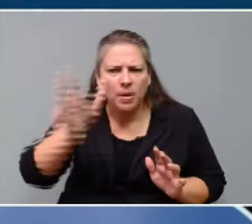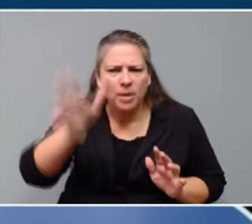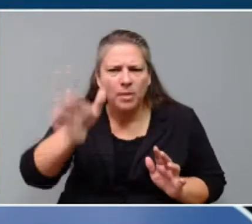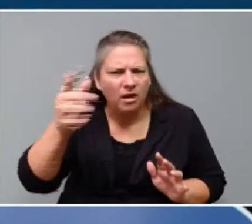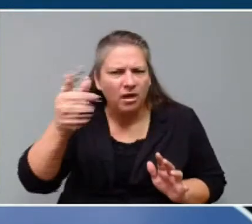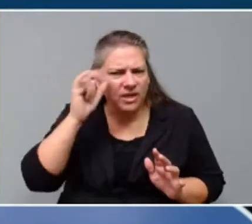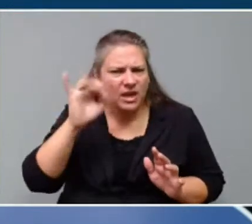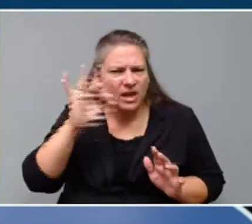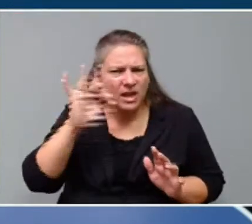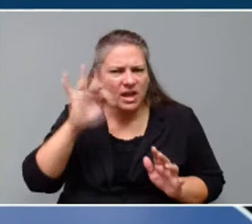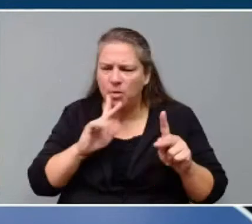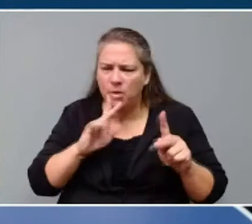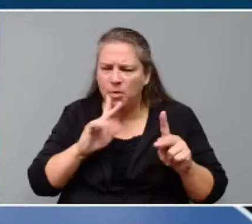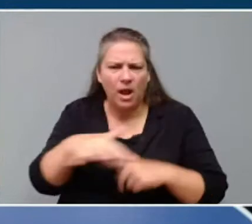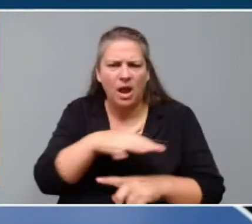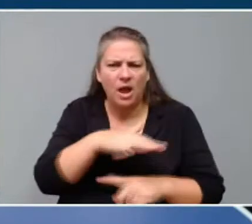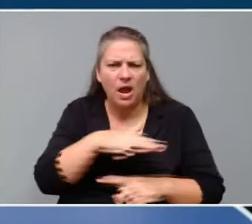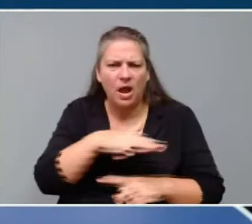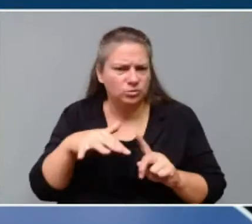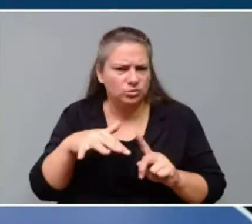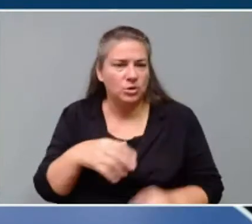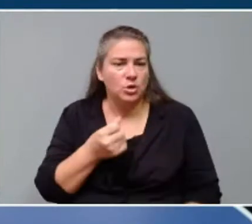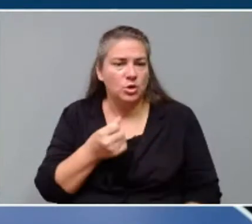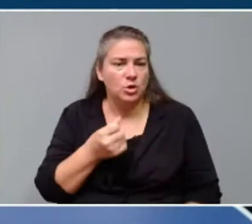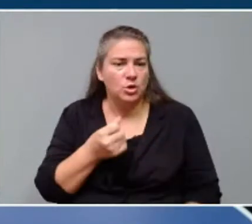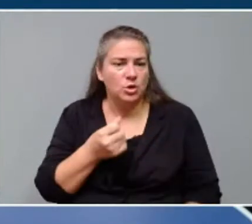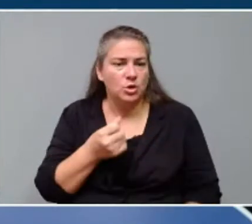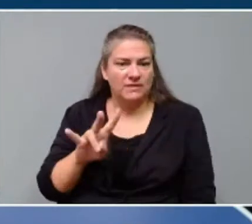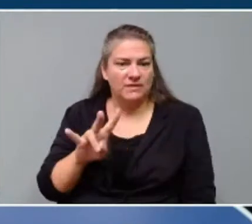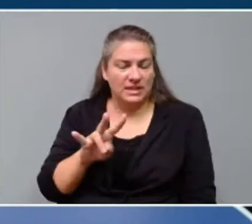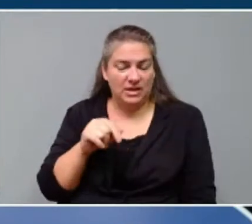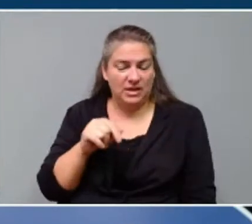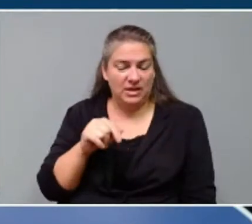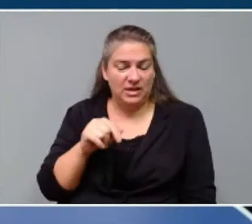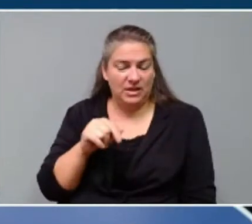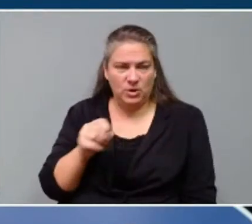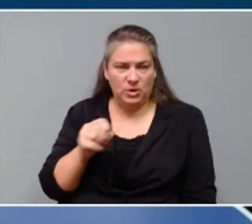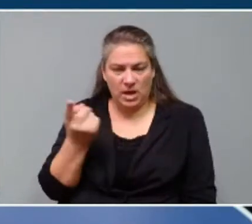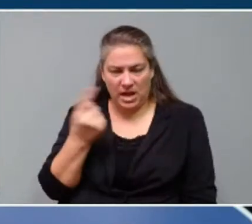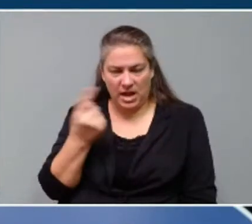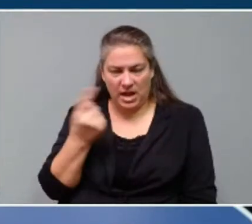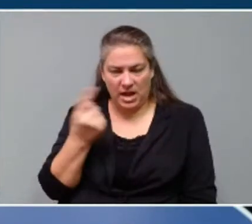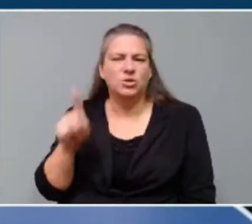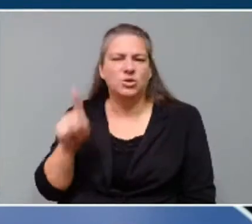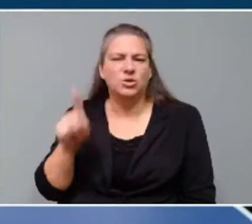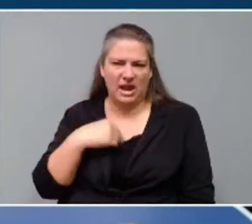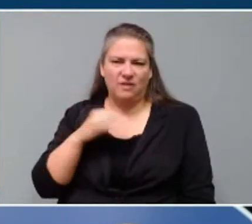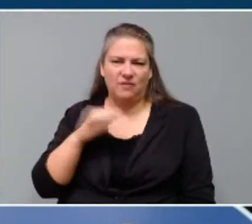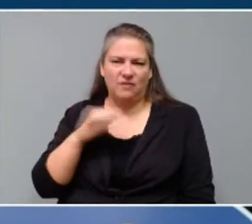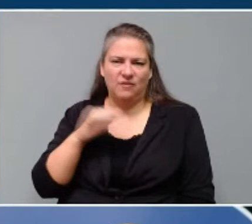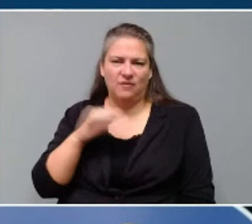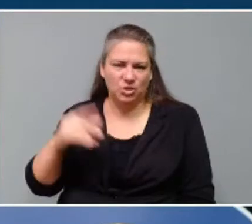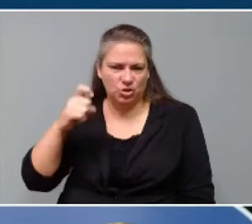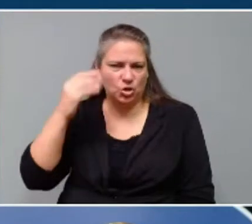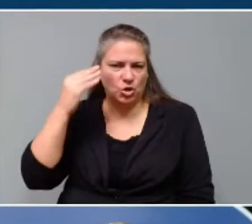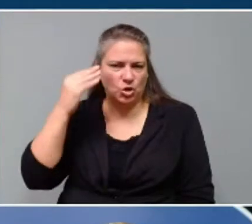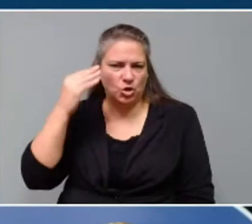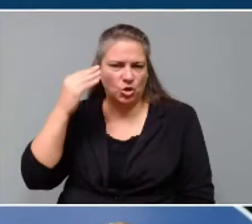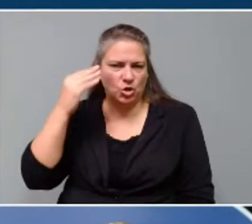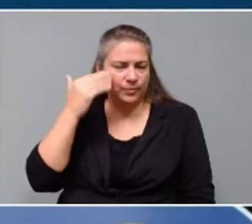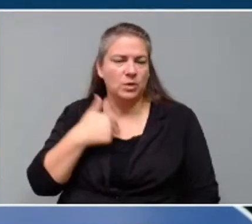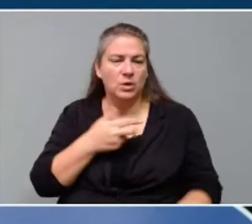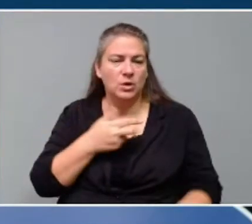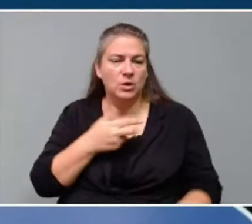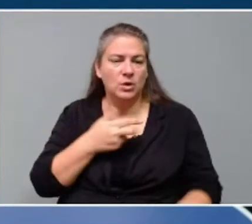you. 12 to 17, again, either this week or early next week, there ought to be a percentage next to this when we switch over to the